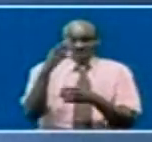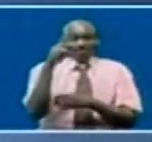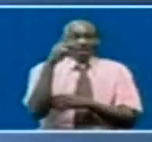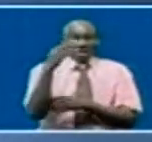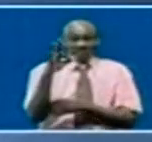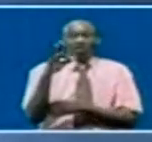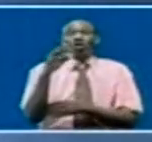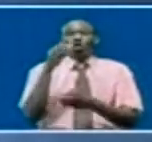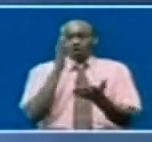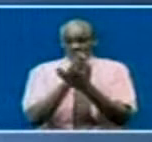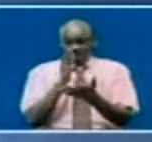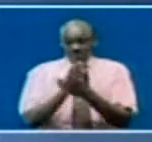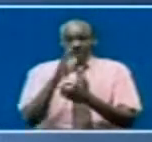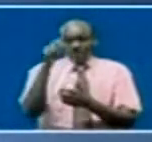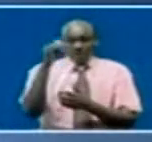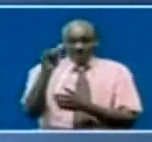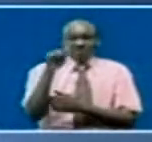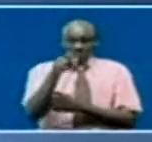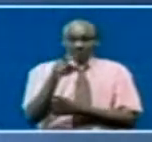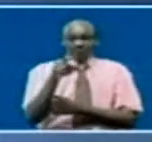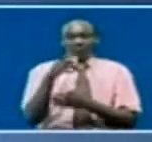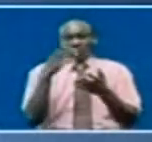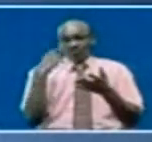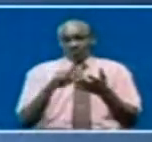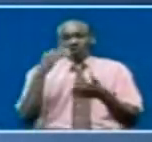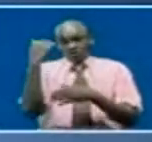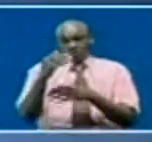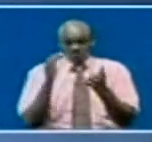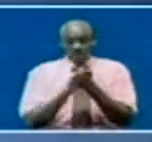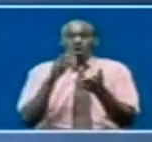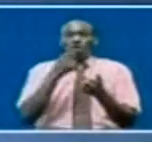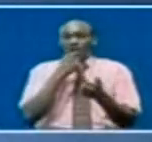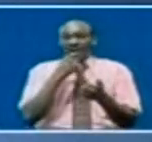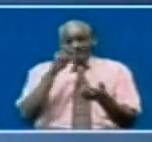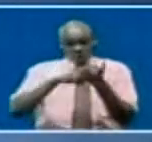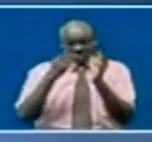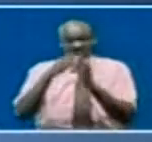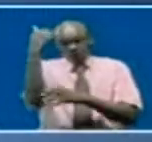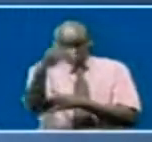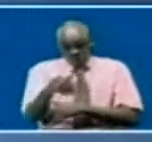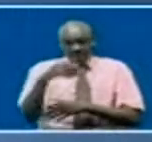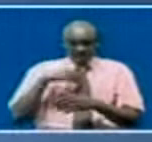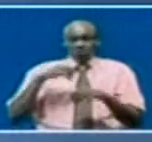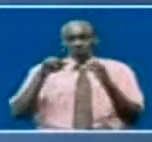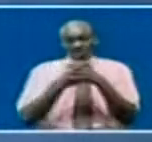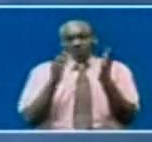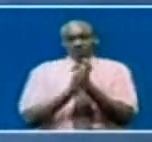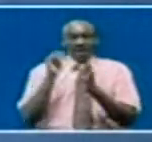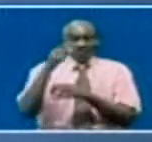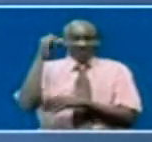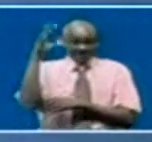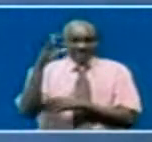that Bobby Williamson is on the verge of terminating his contract with Gor Mahia to start his new job as Harambee Stars